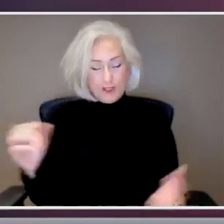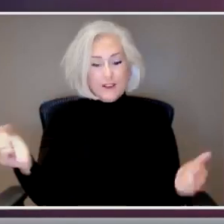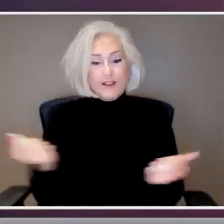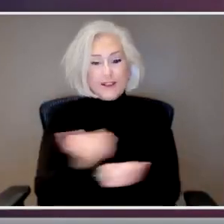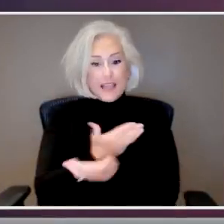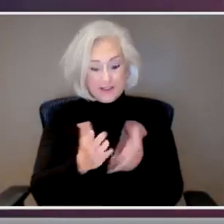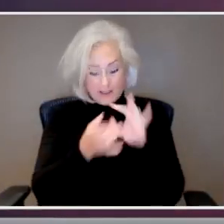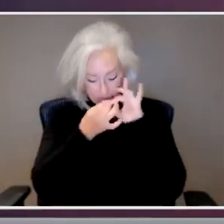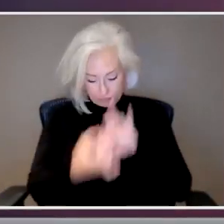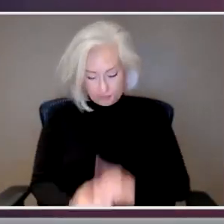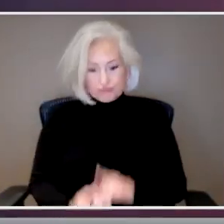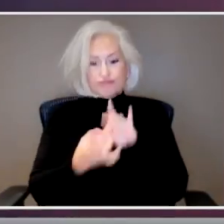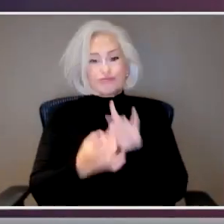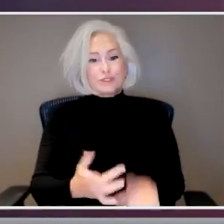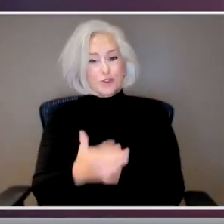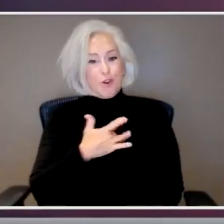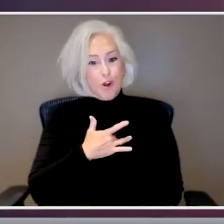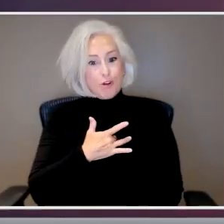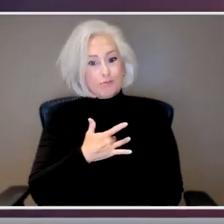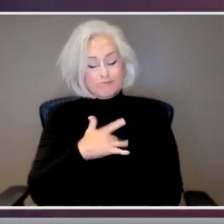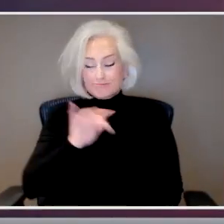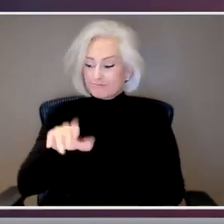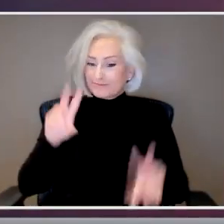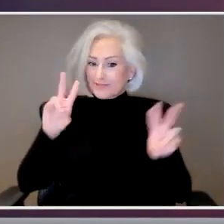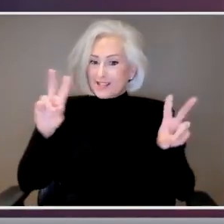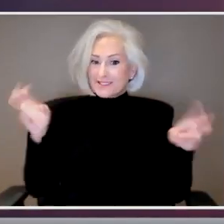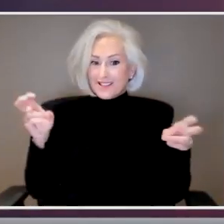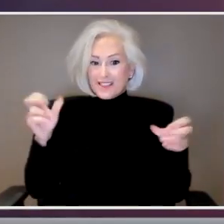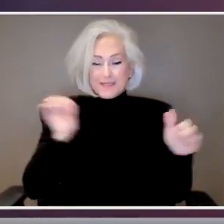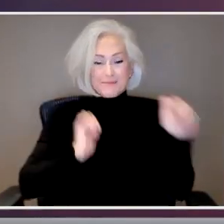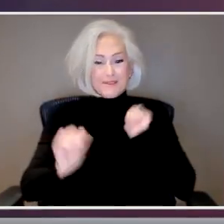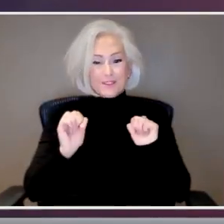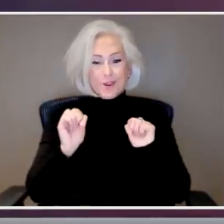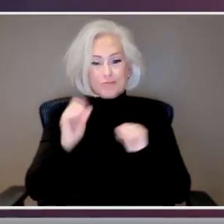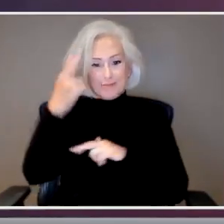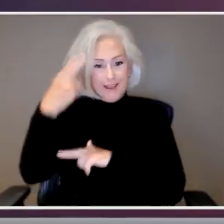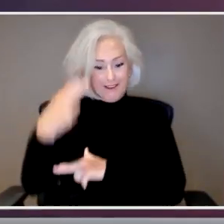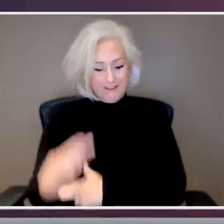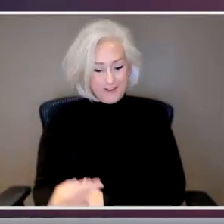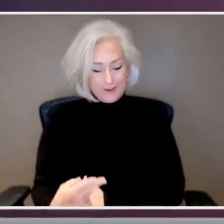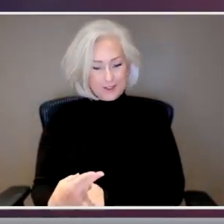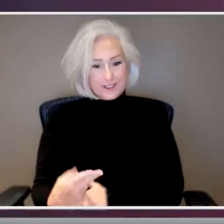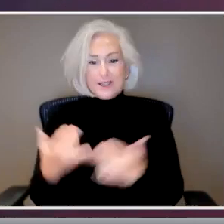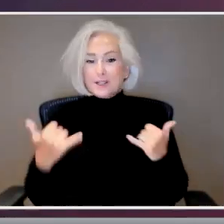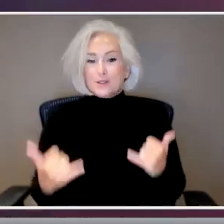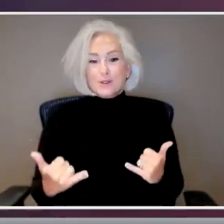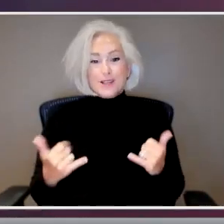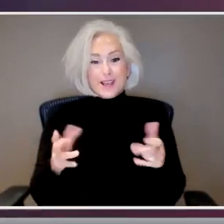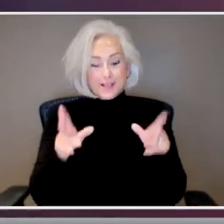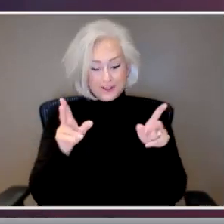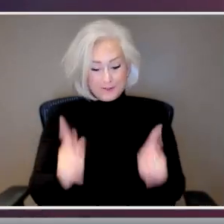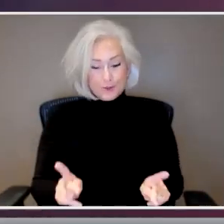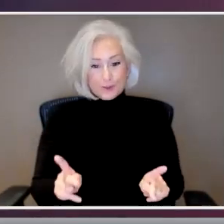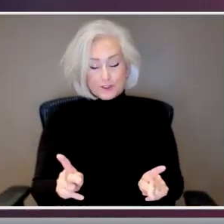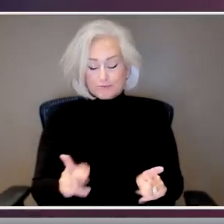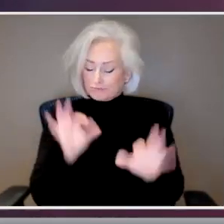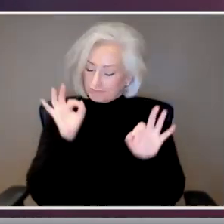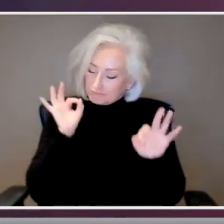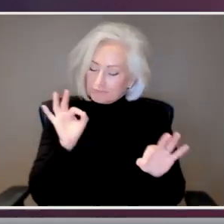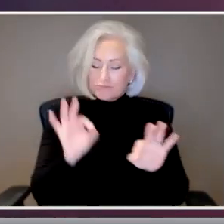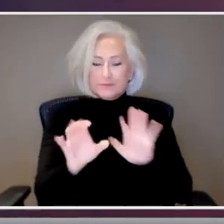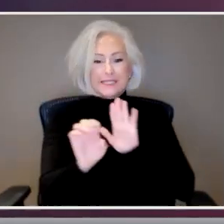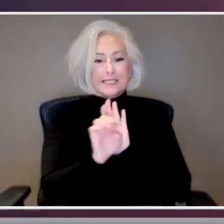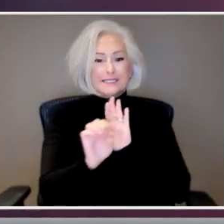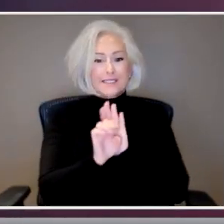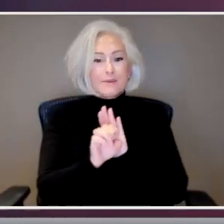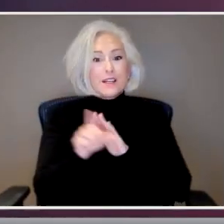of our show every Thursday. Today's guest is a perfect example because she had a potentially deadly series of